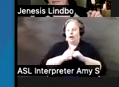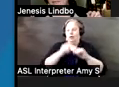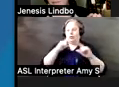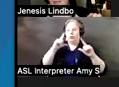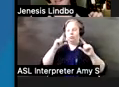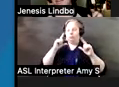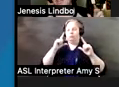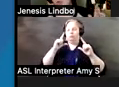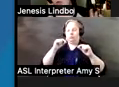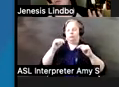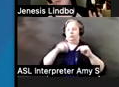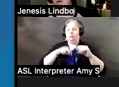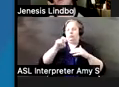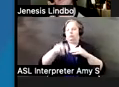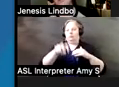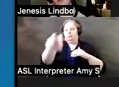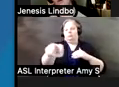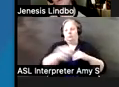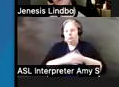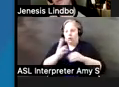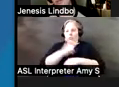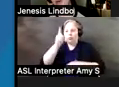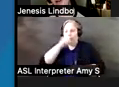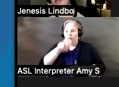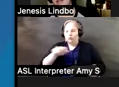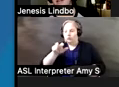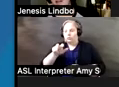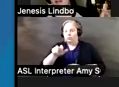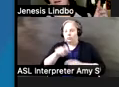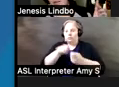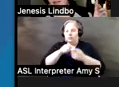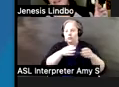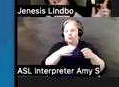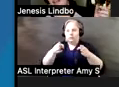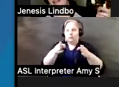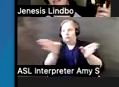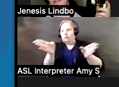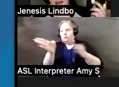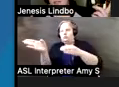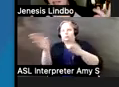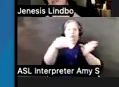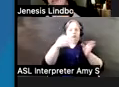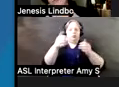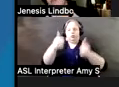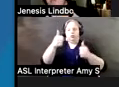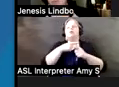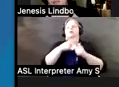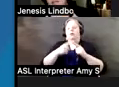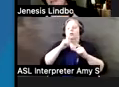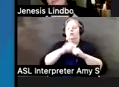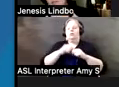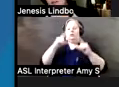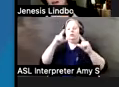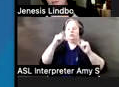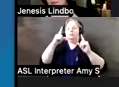blinking. You use your mouse to go to a certain direction, but then it activates just with the